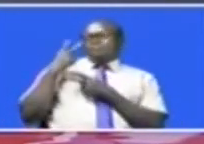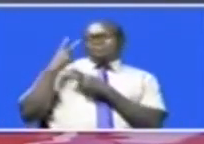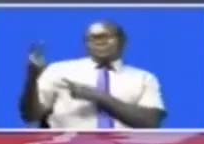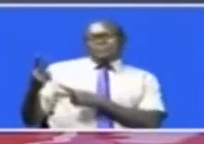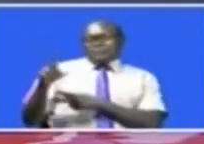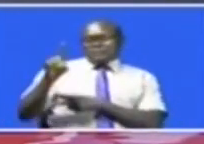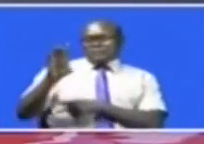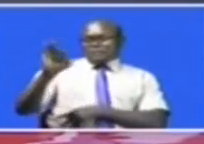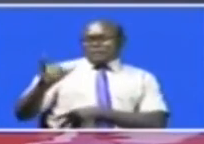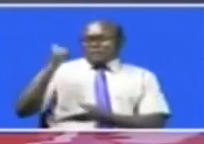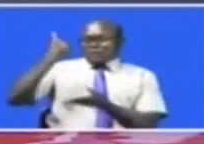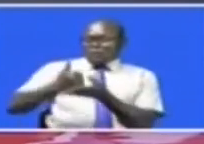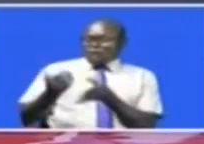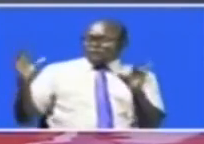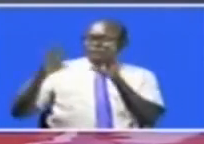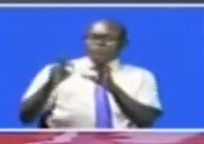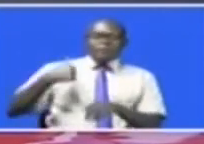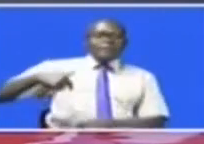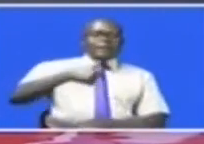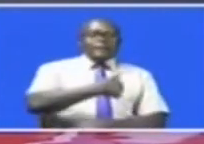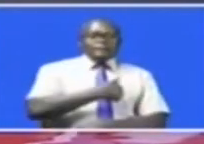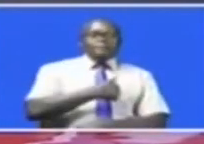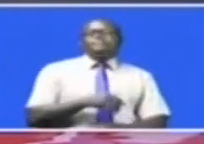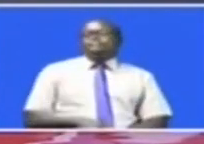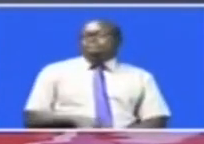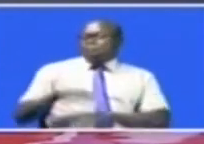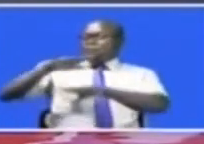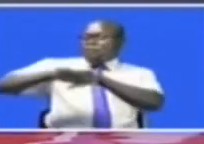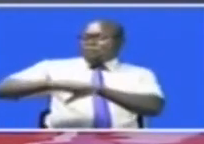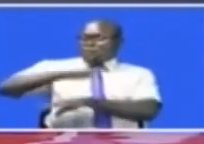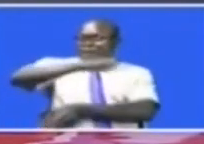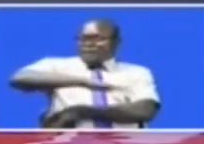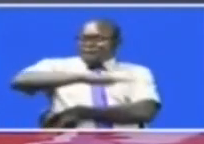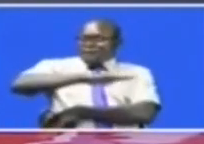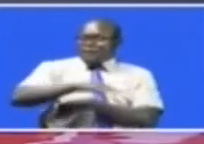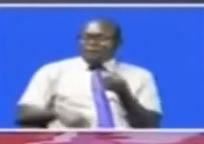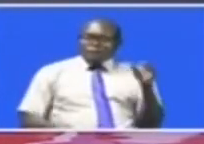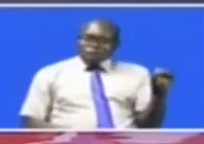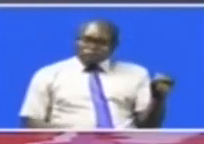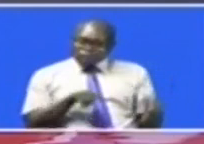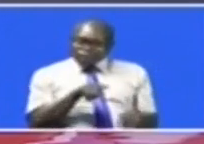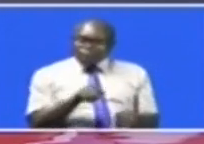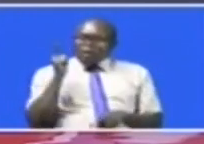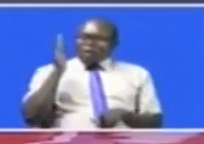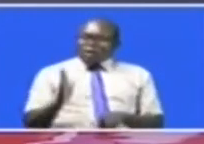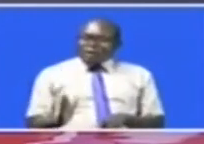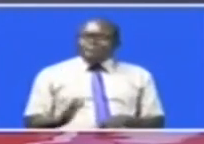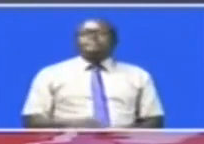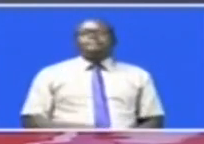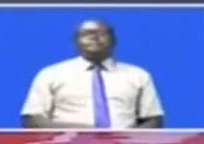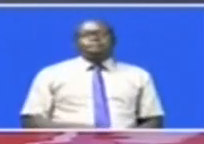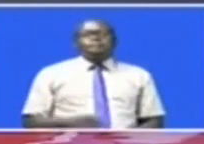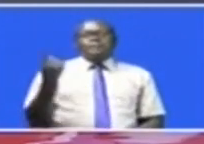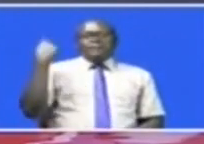DCI headquarters and now joins us from there. Khaemba, good evening. So Rotich's lawyer, Katwa Kegan, was